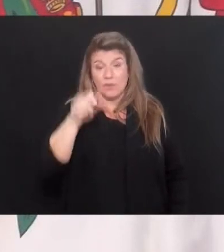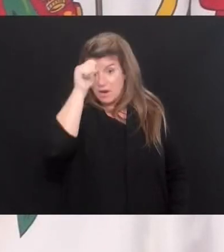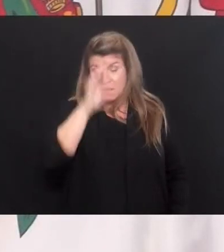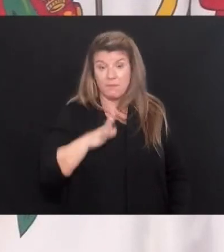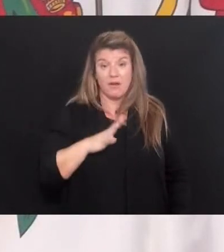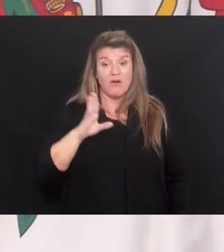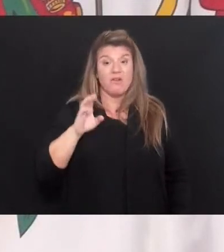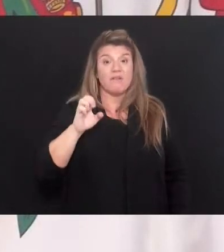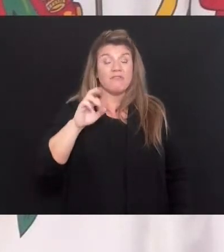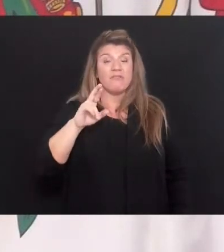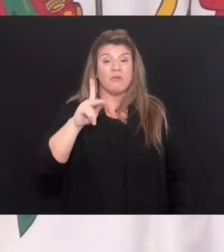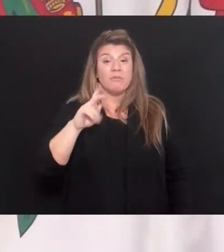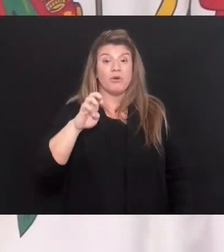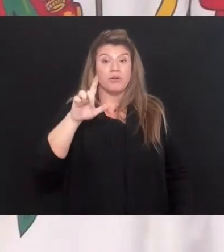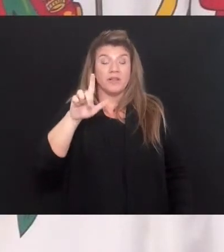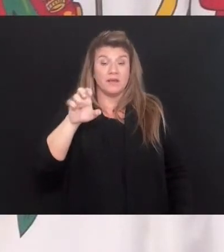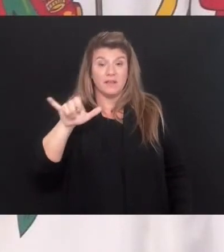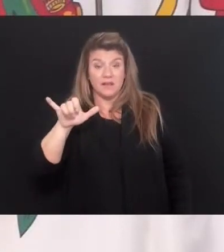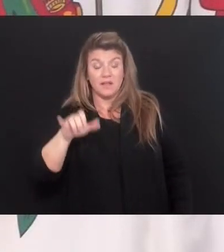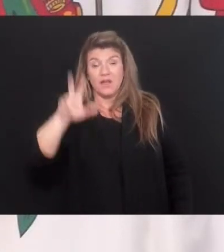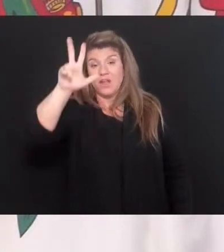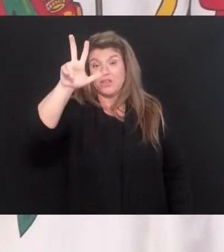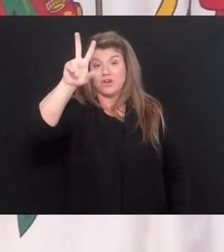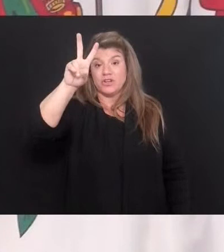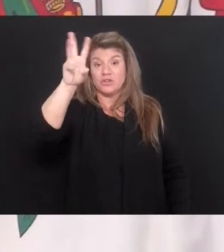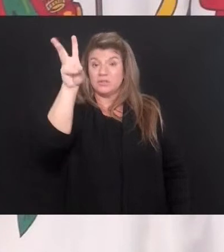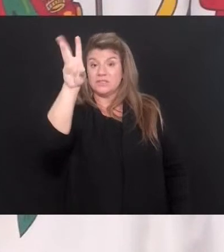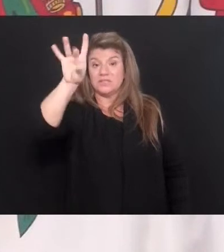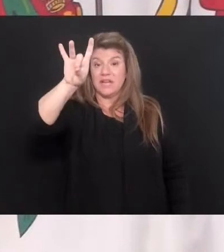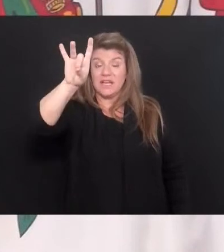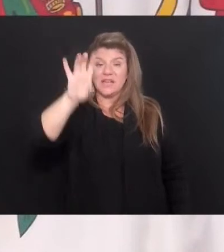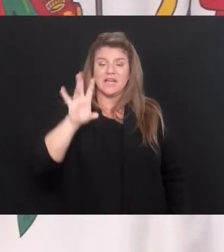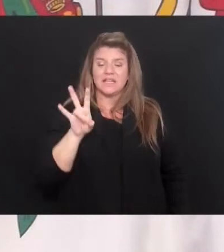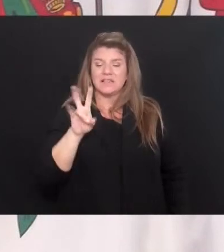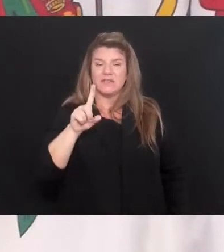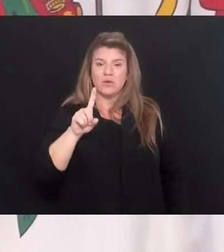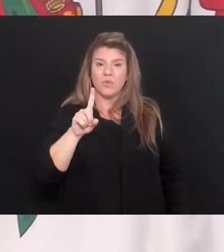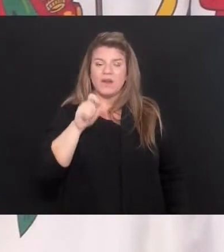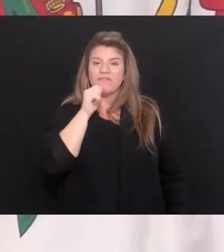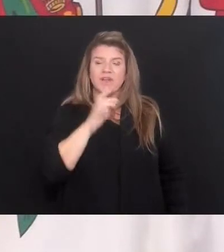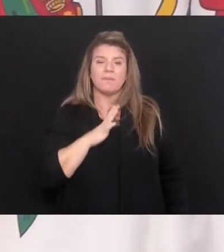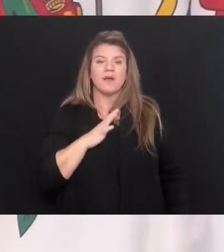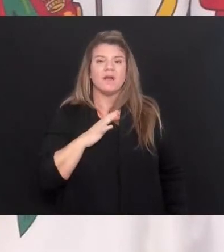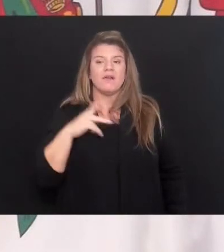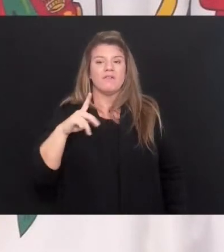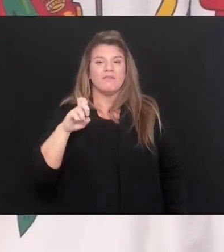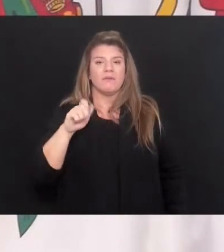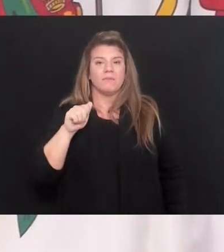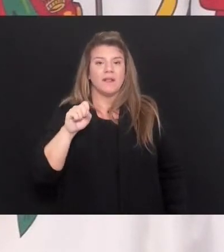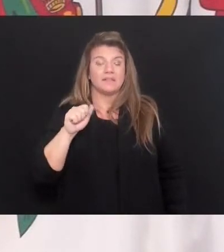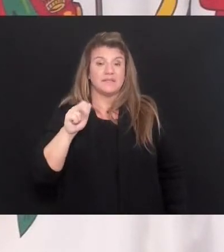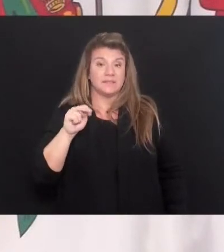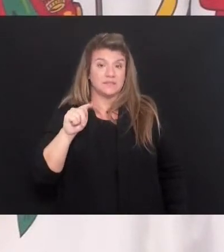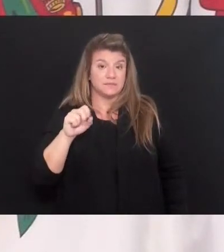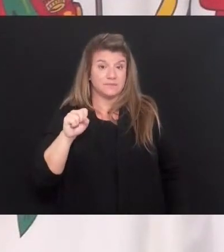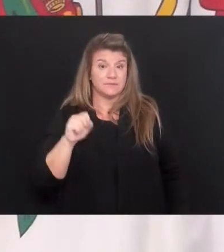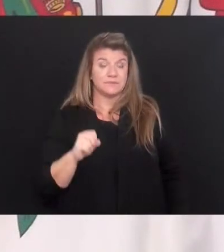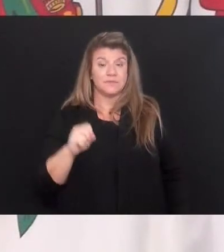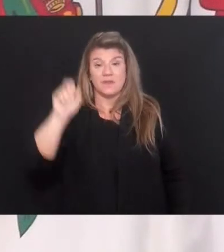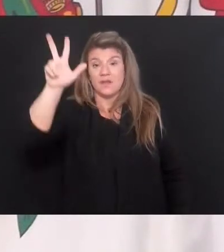from Berkeley County. The 3,268th death, a 71-year-old female from Pleasance County.